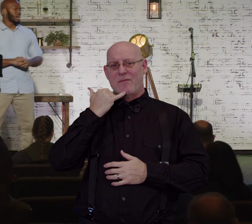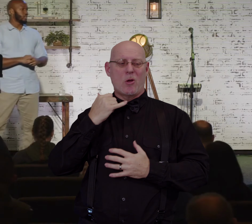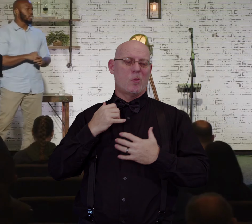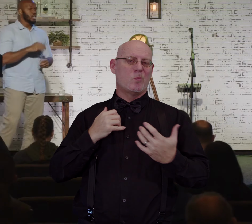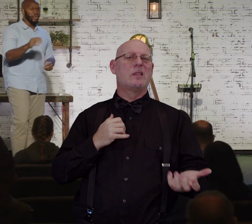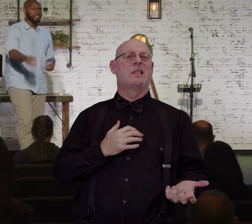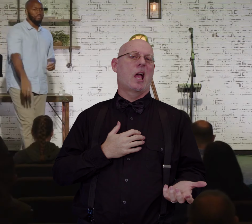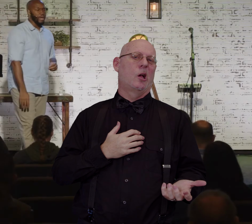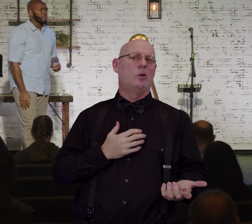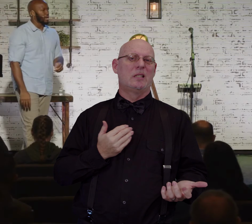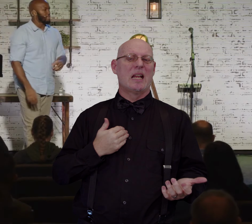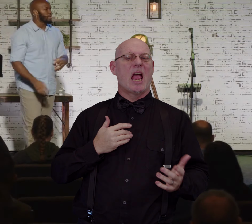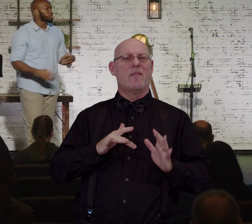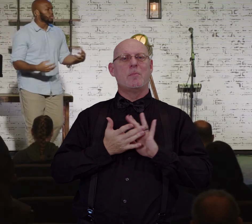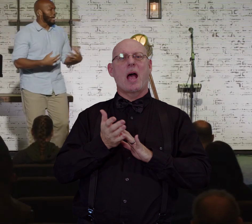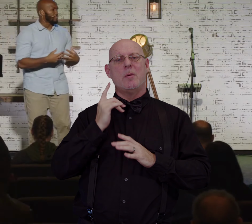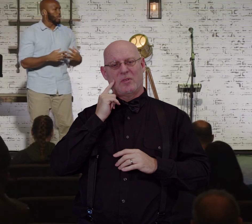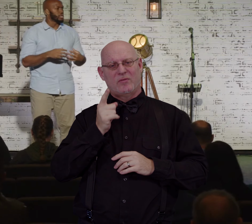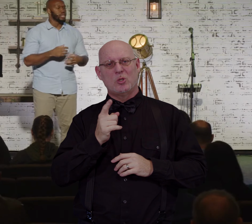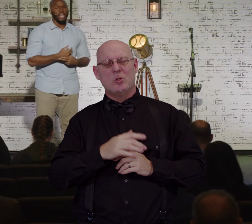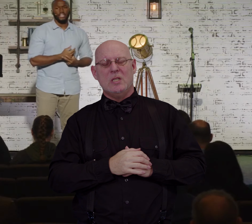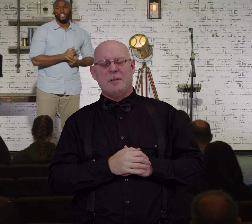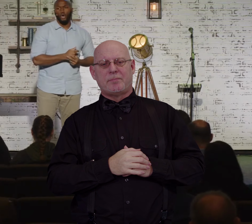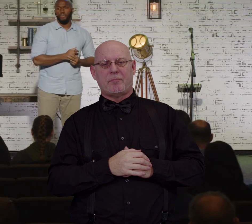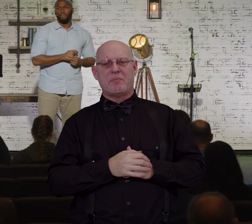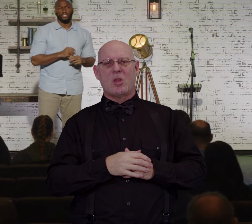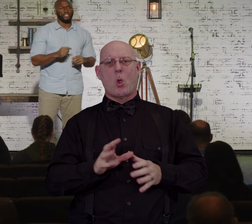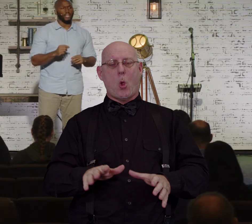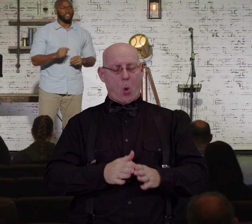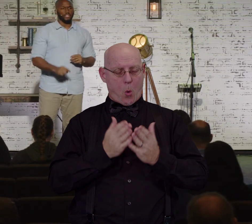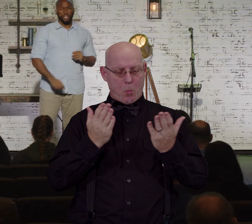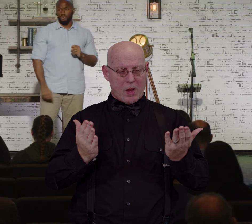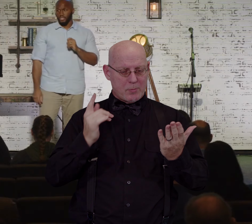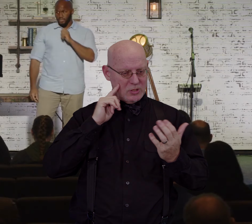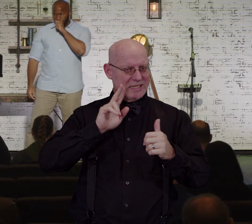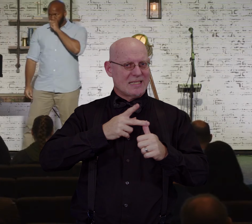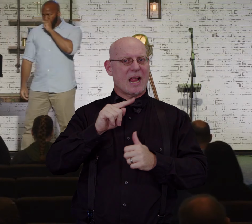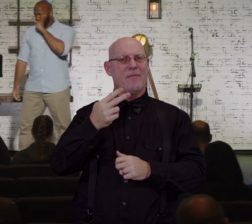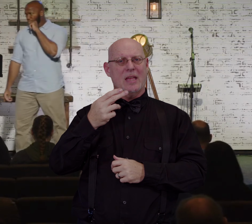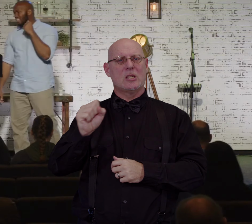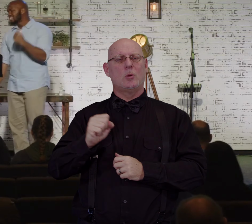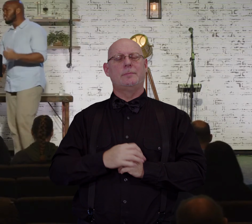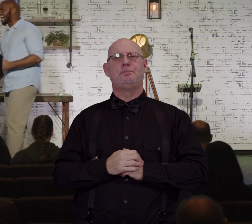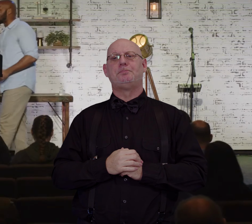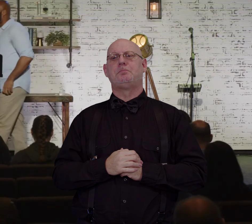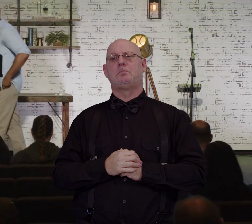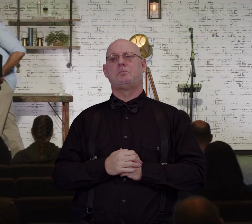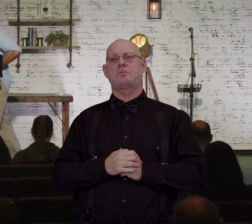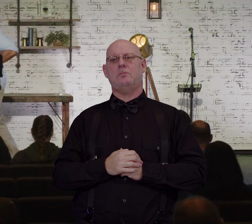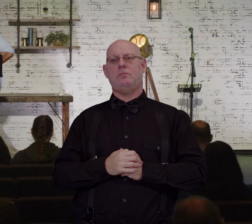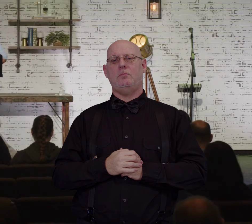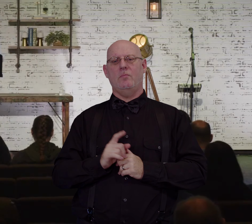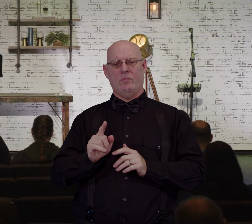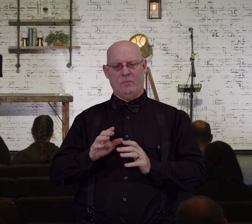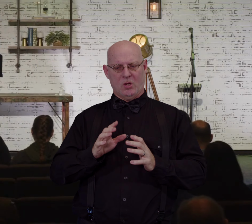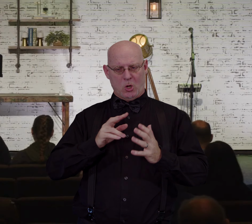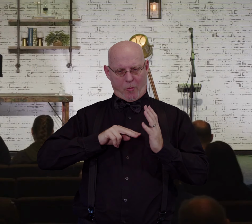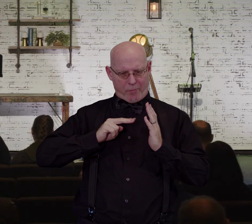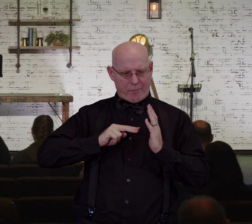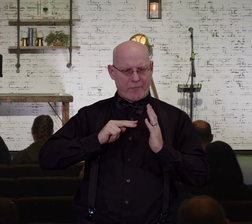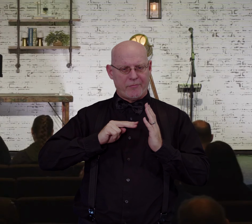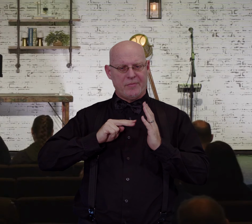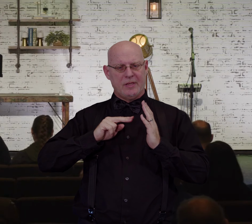put it to the side. We have some paperback Bibles, to grab one and to open up to 2 Thessalonians. And so as you guys open up